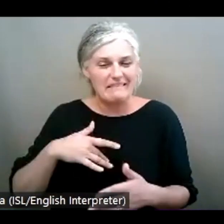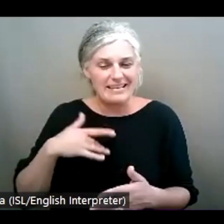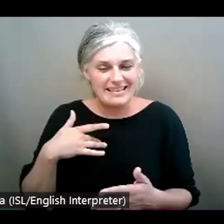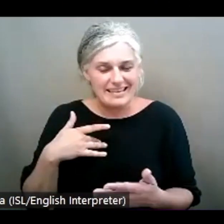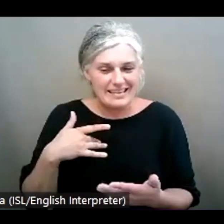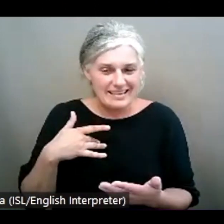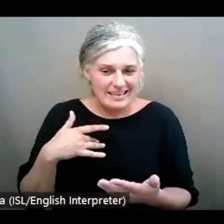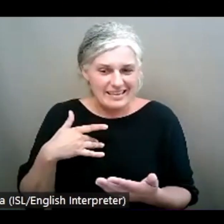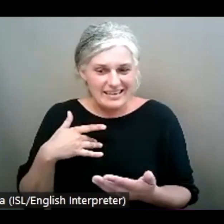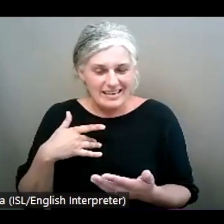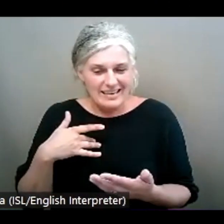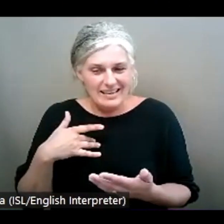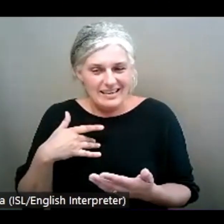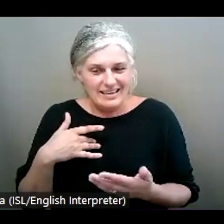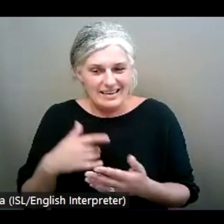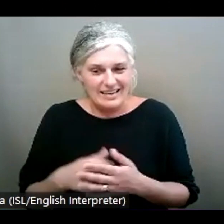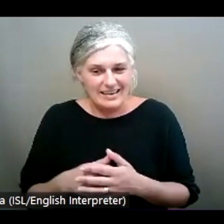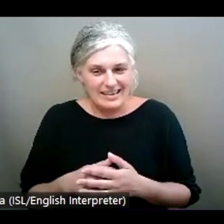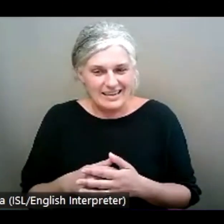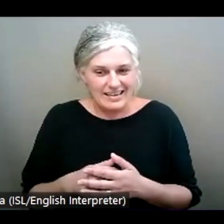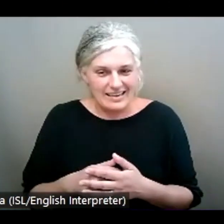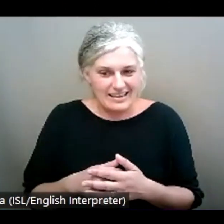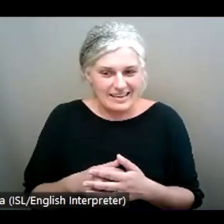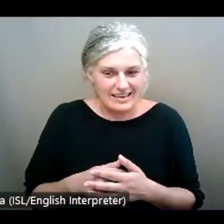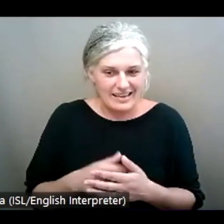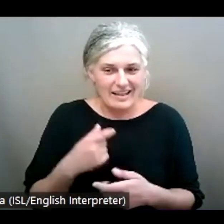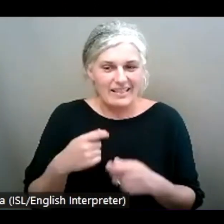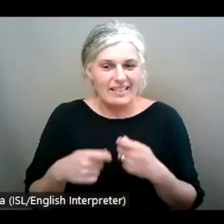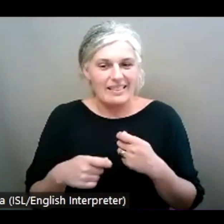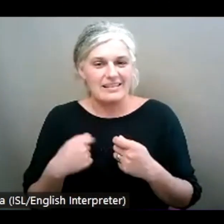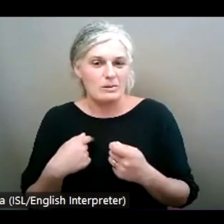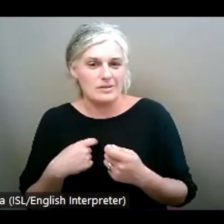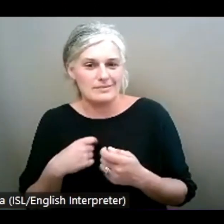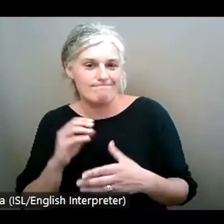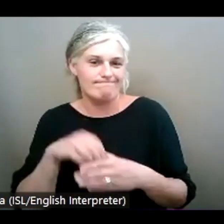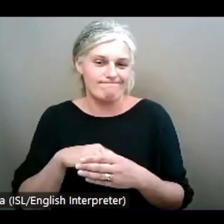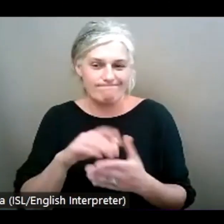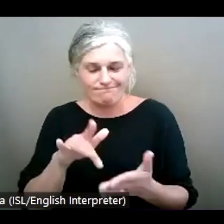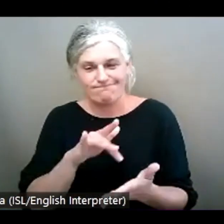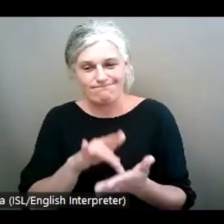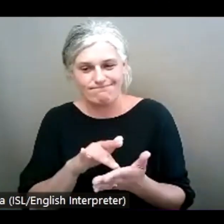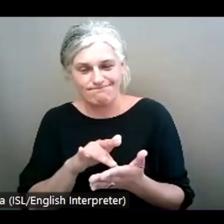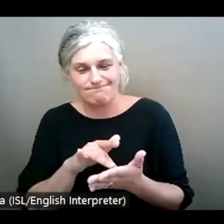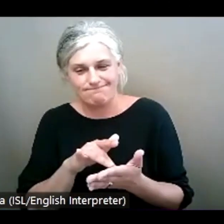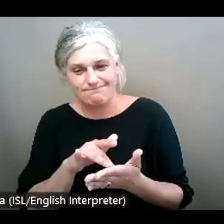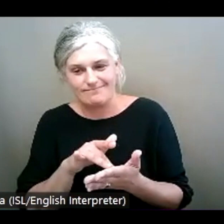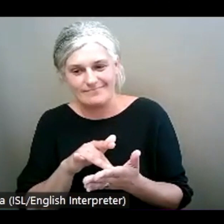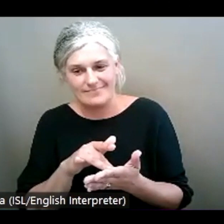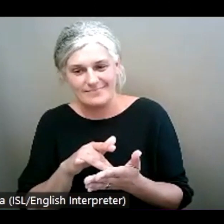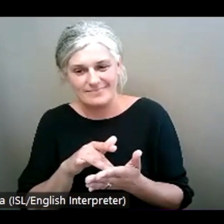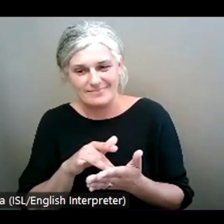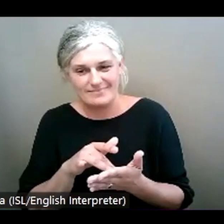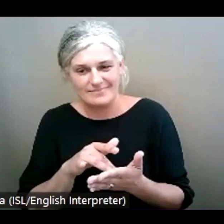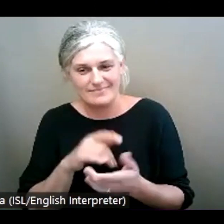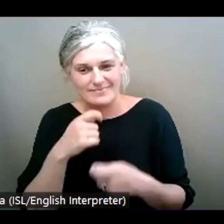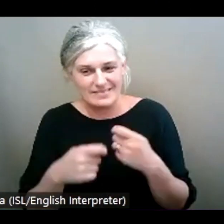I was put into a special center, Peter, and I lasted a